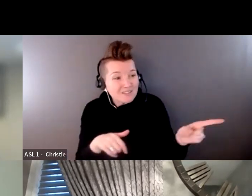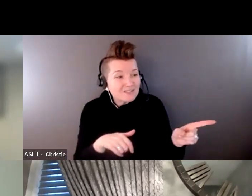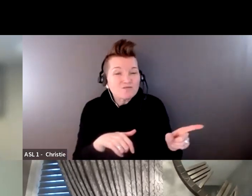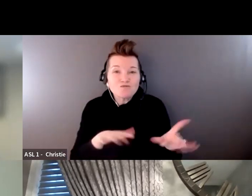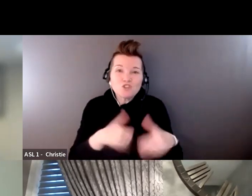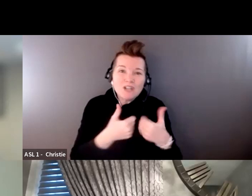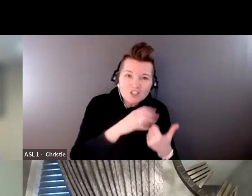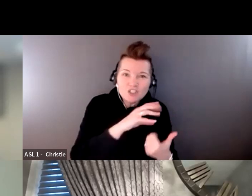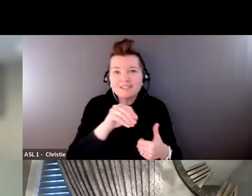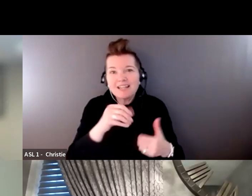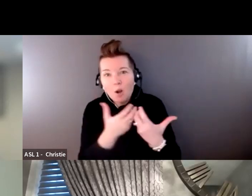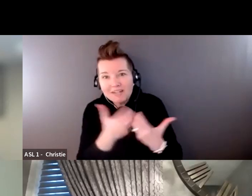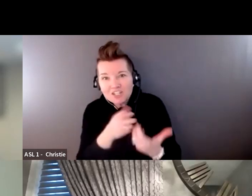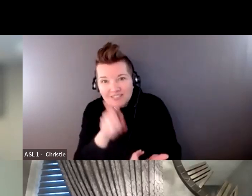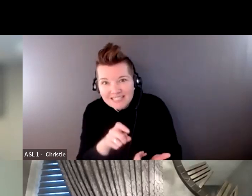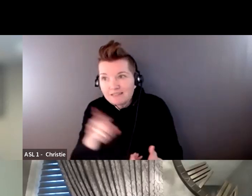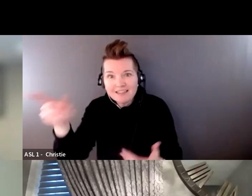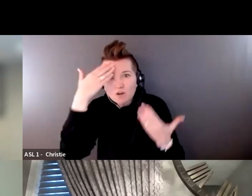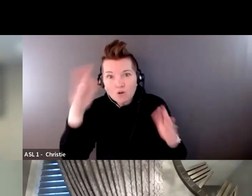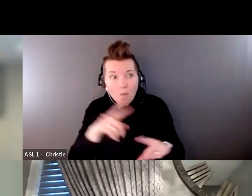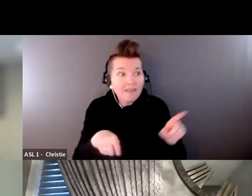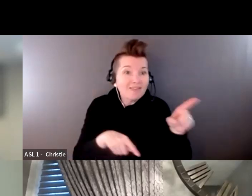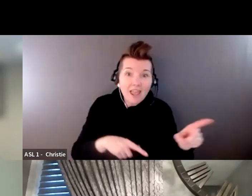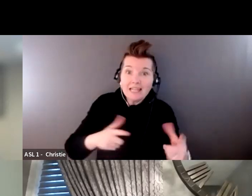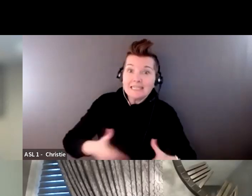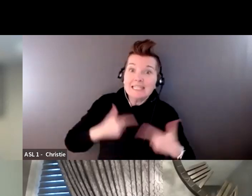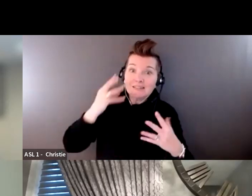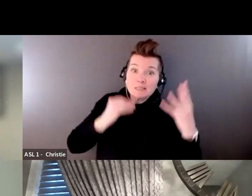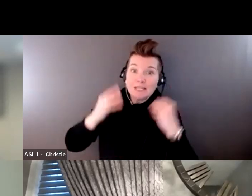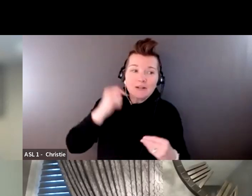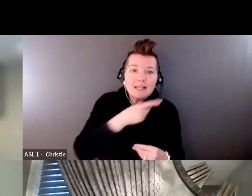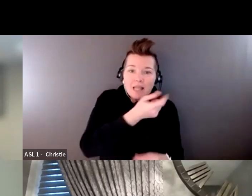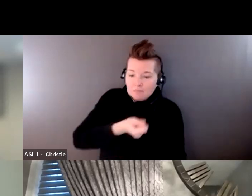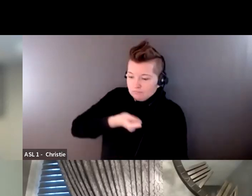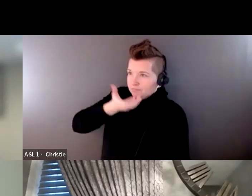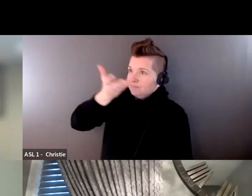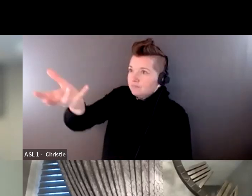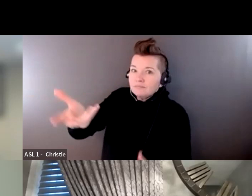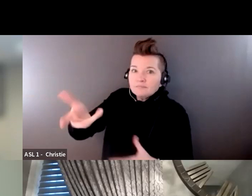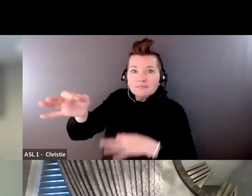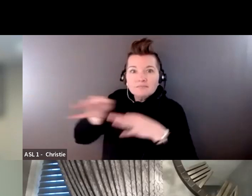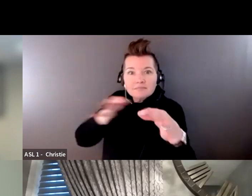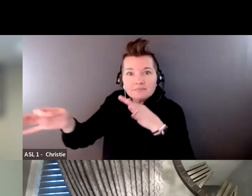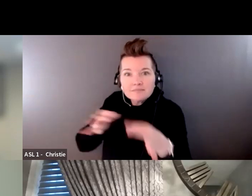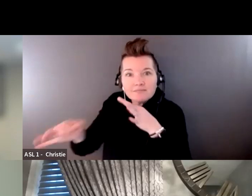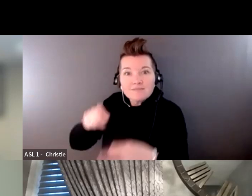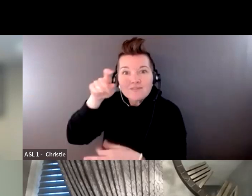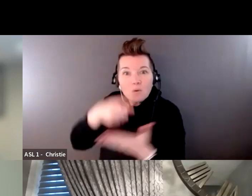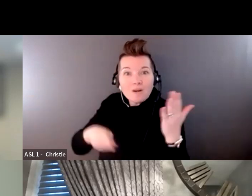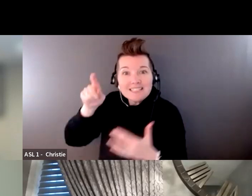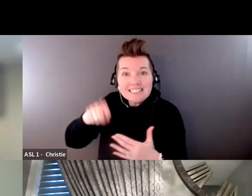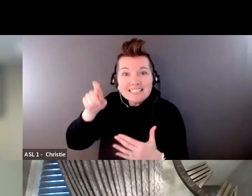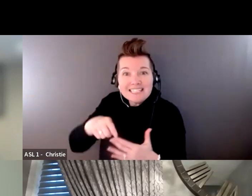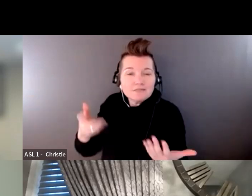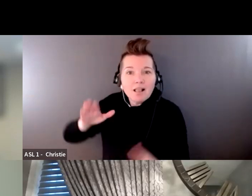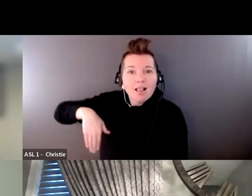are. And at the same time, people with lived experience aren't able to articulate because they're unable to fully